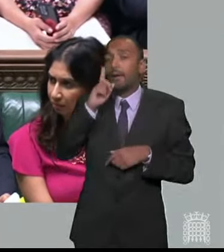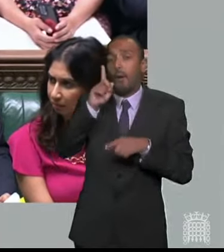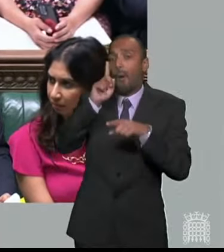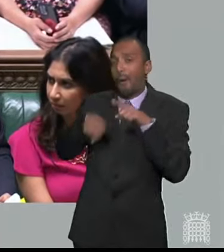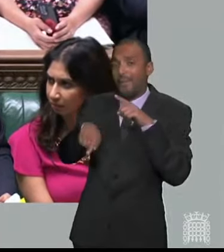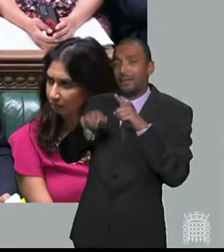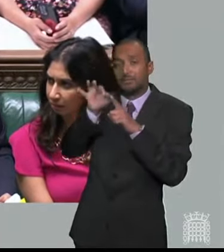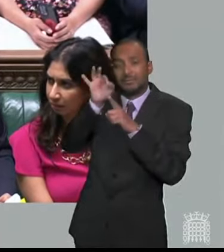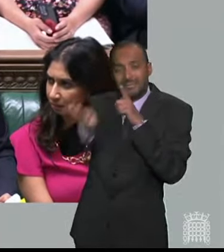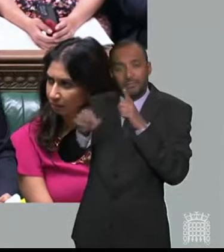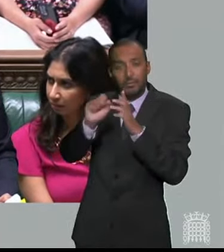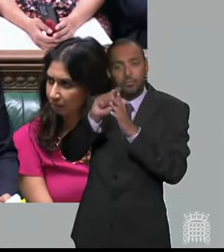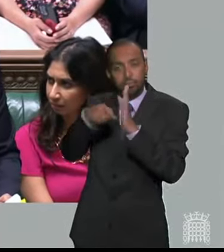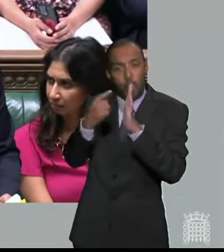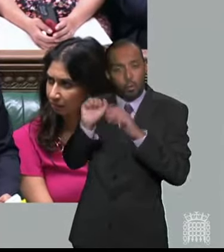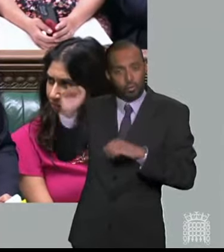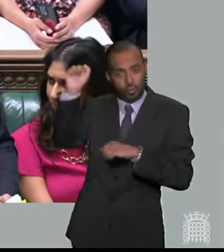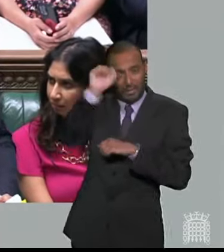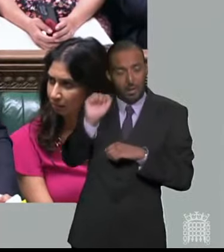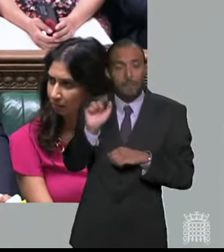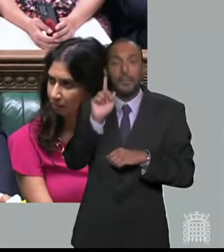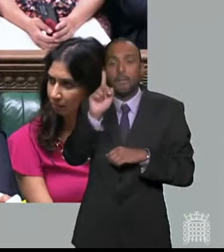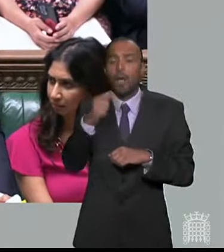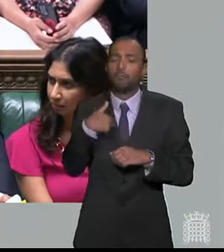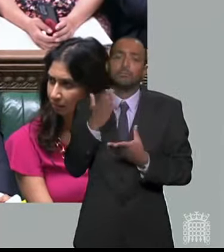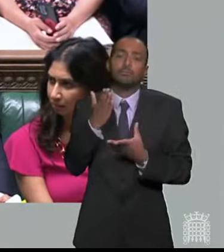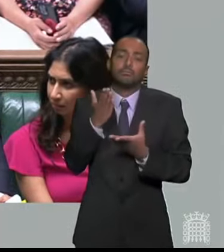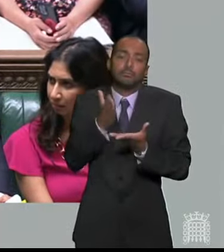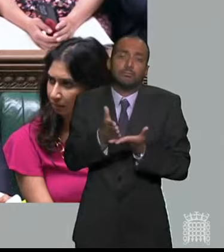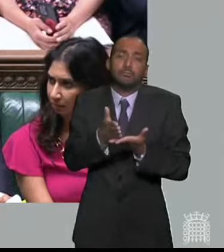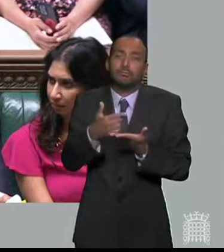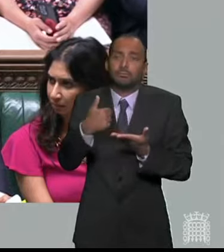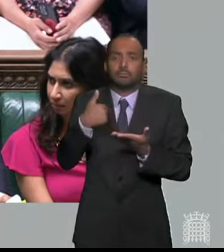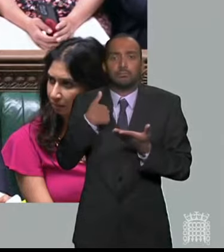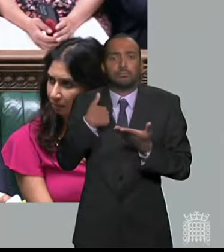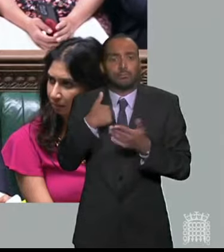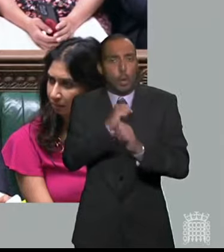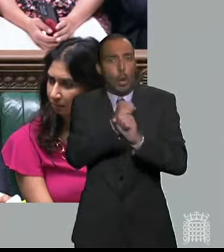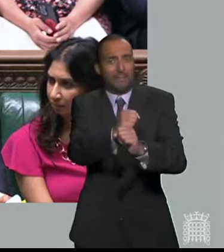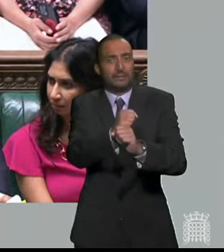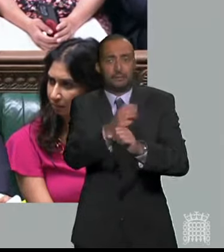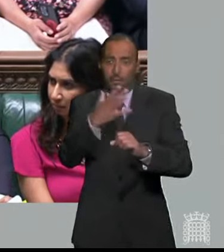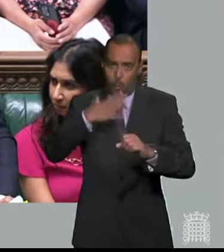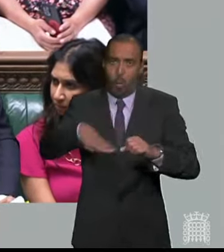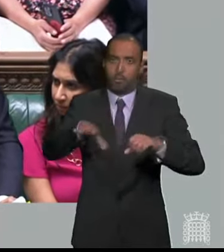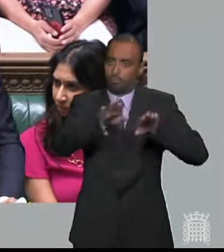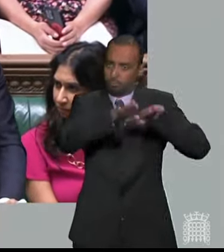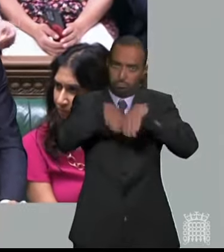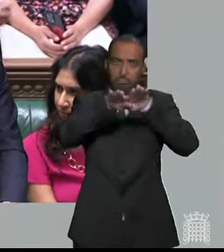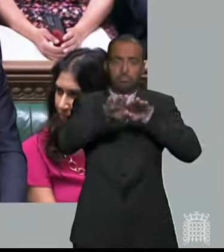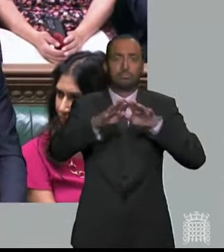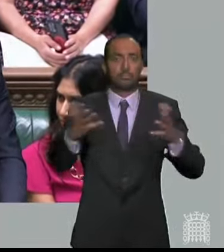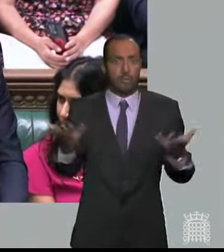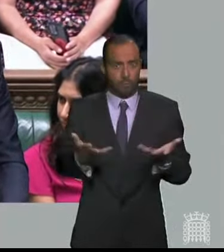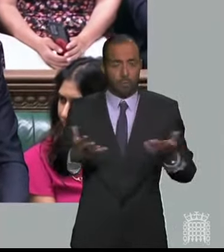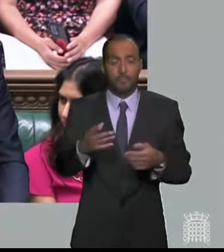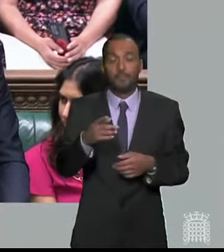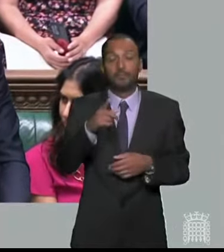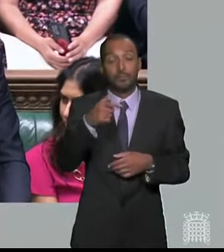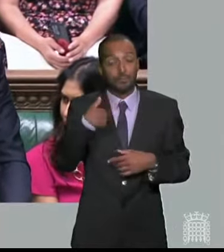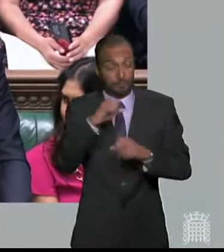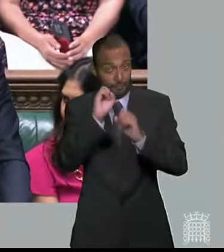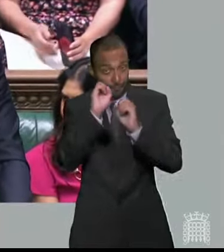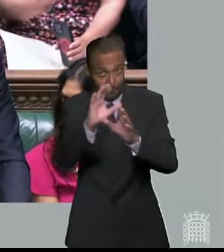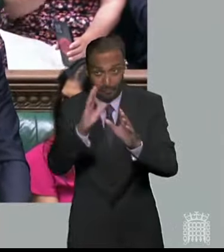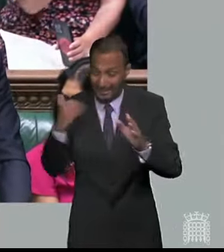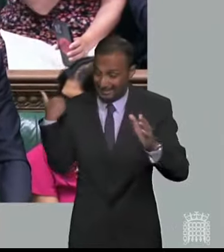him a sense of our commitment, what I can tell him is that in real terms, since 2010,